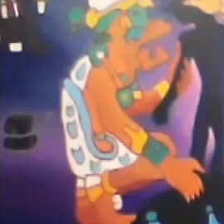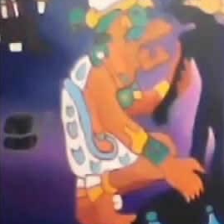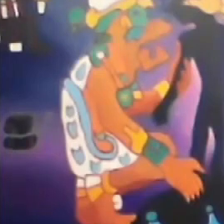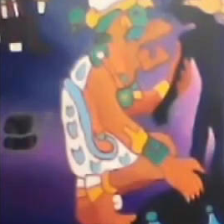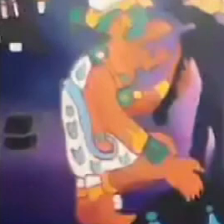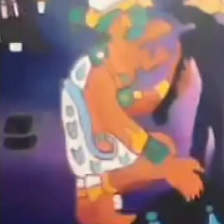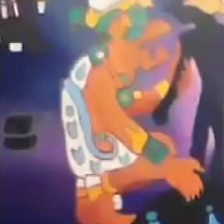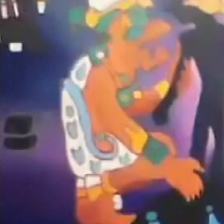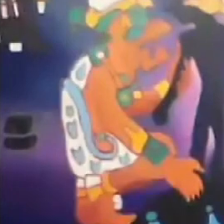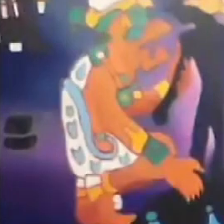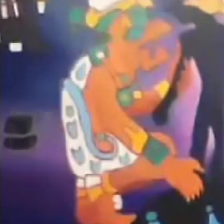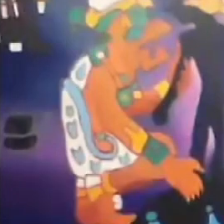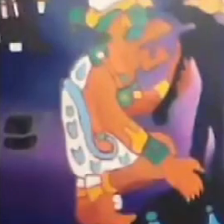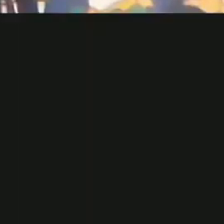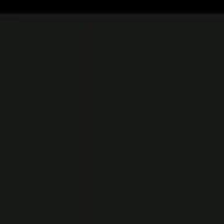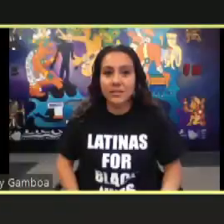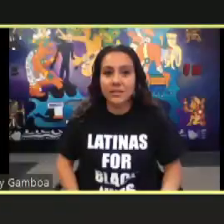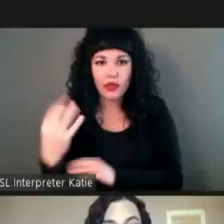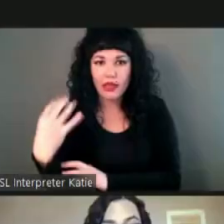And together,